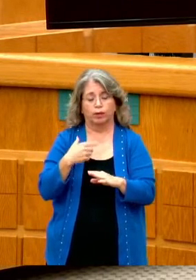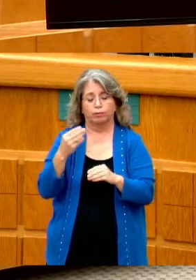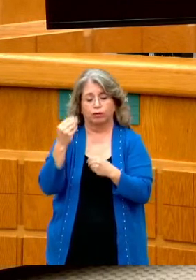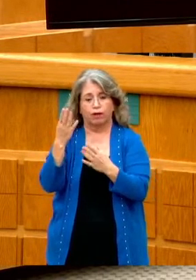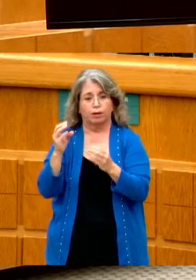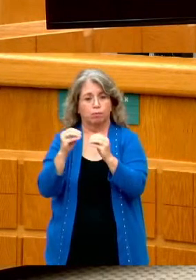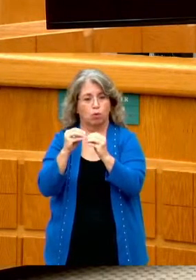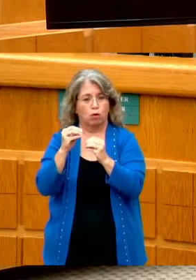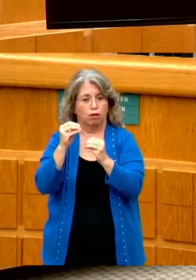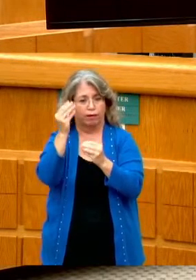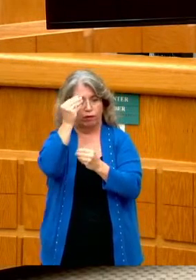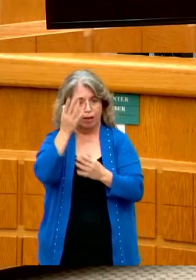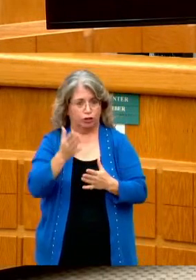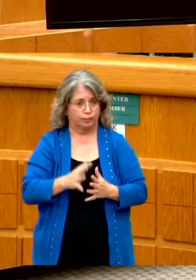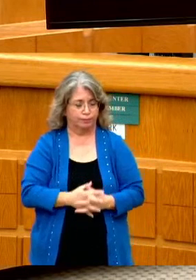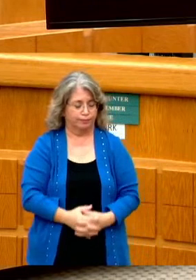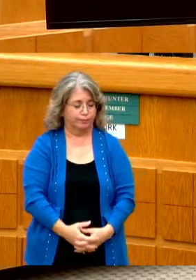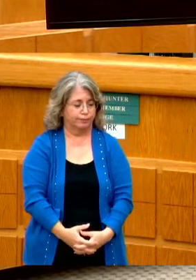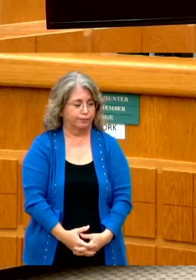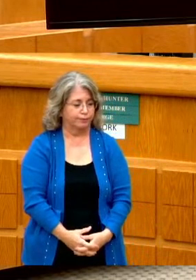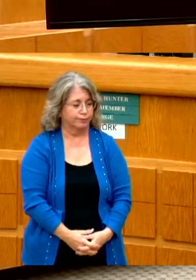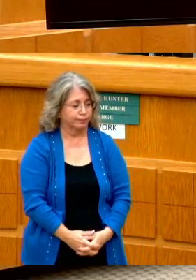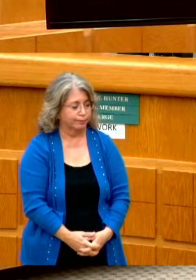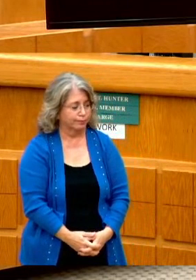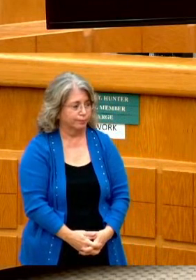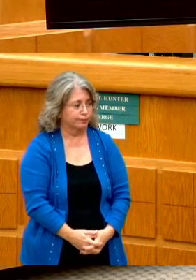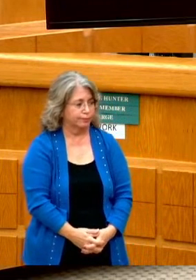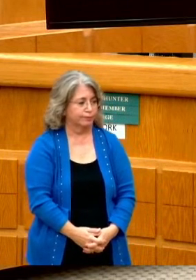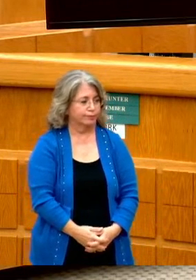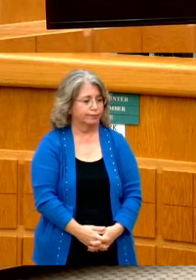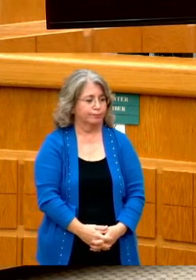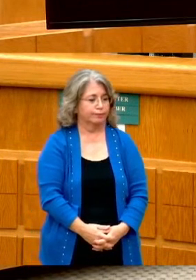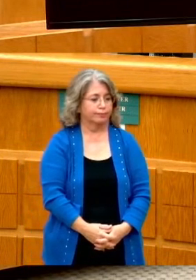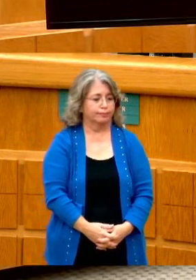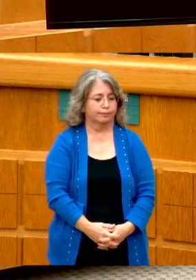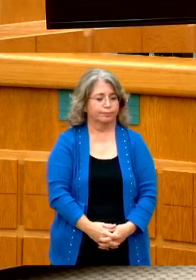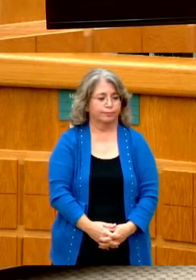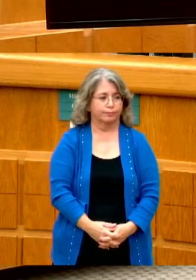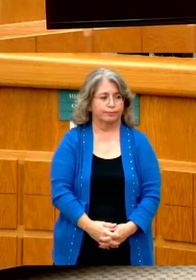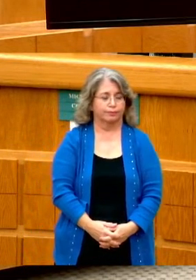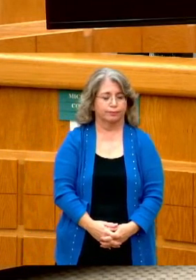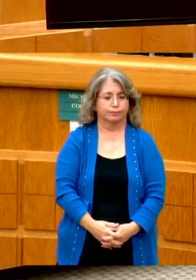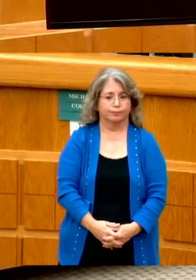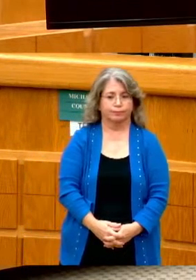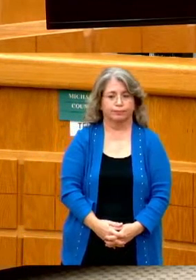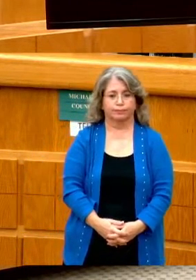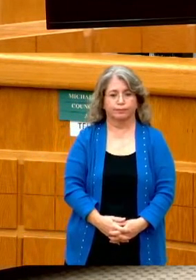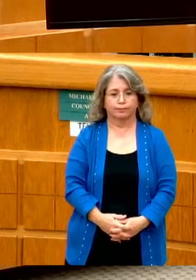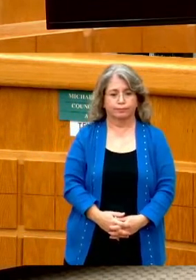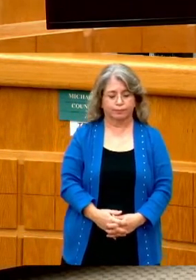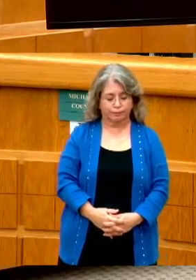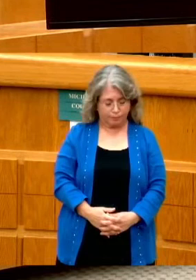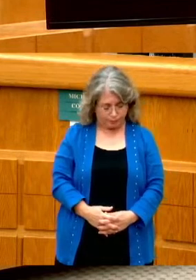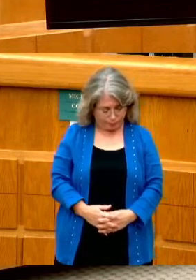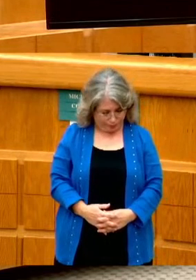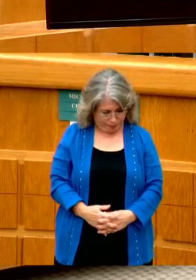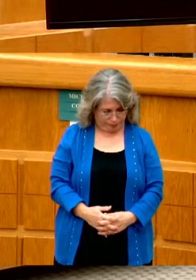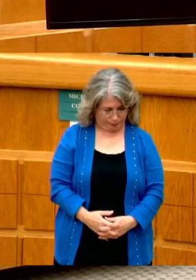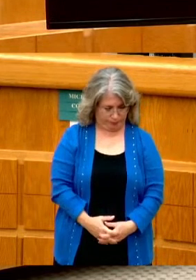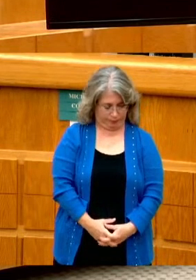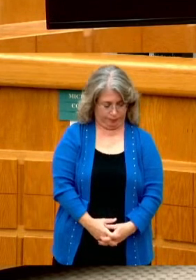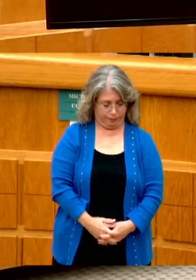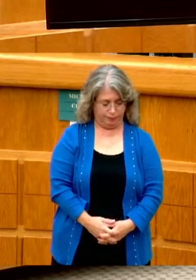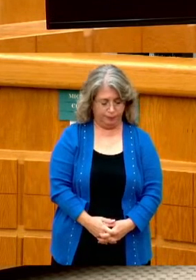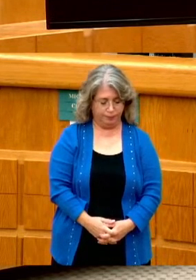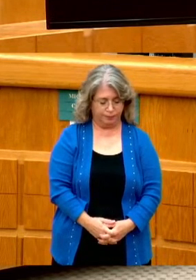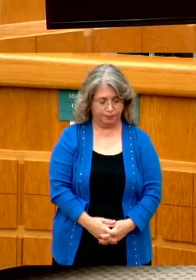you. En las últimas 24 horas se han reportado 201 casos confirmados por el coronavirus. 27,212